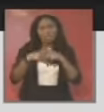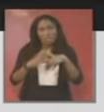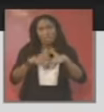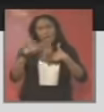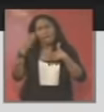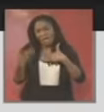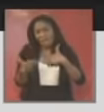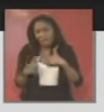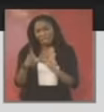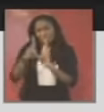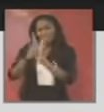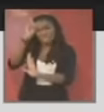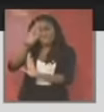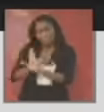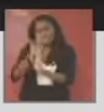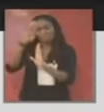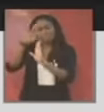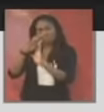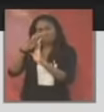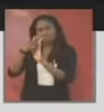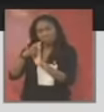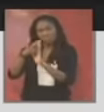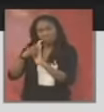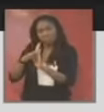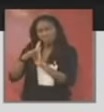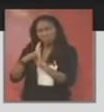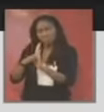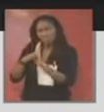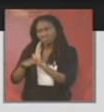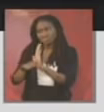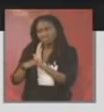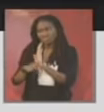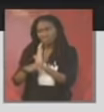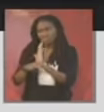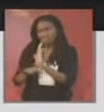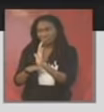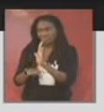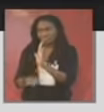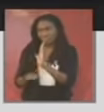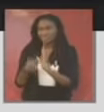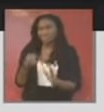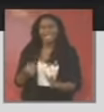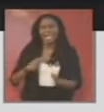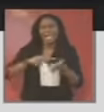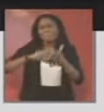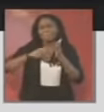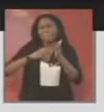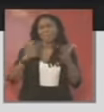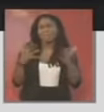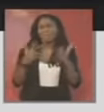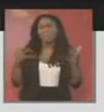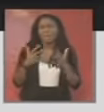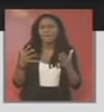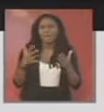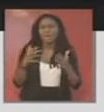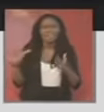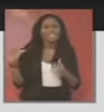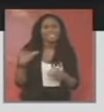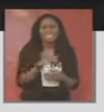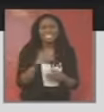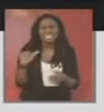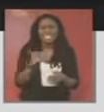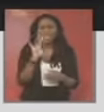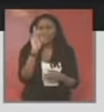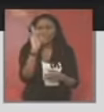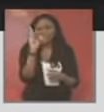throughout, and that dotted line rolling throughout the background of the graph representing what we call the rolling 7-day